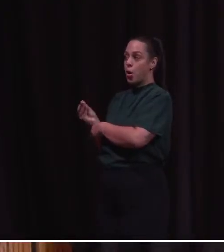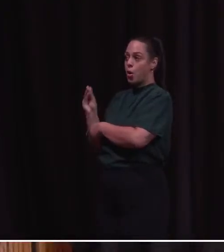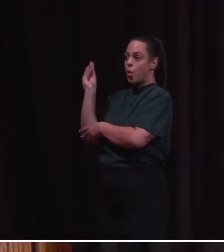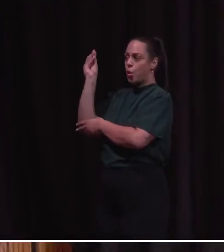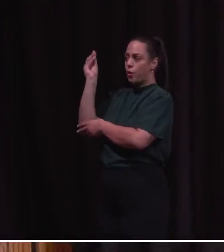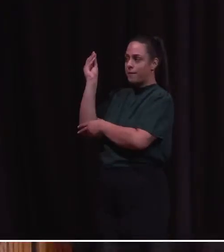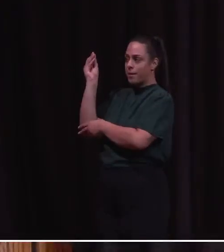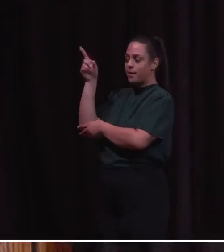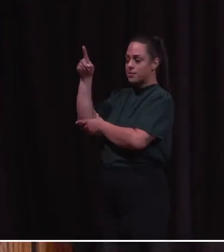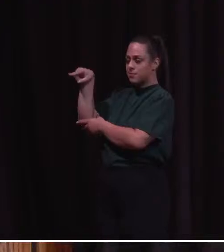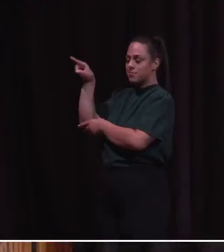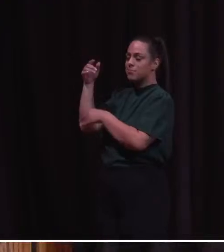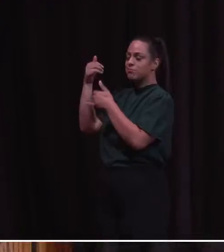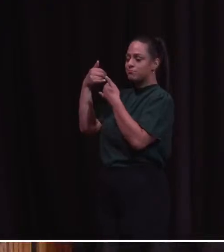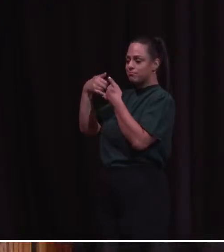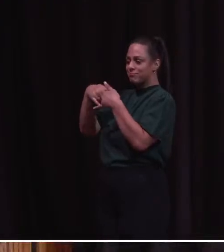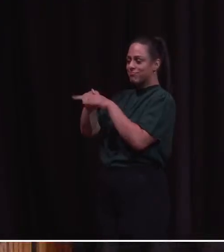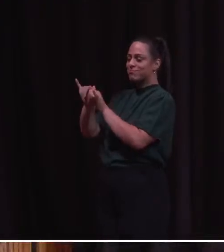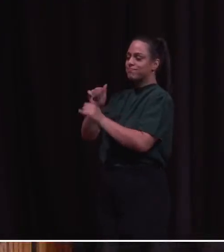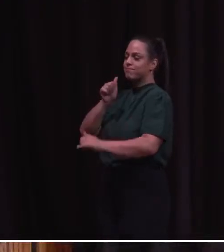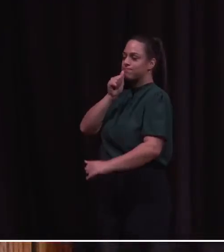in deeply personal ways.